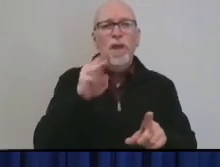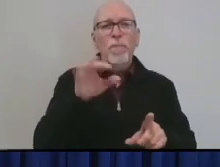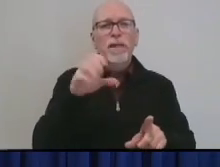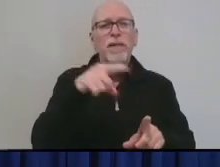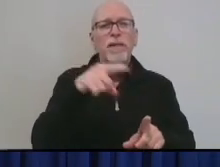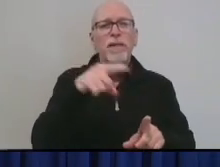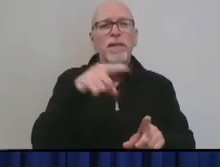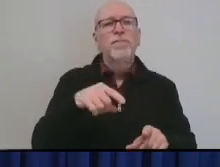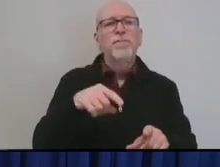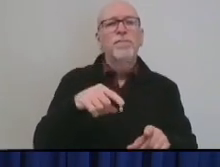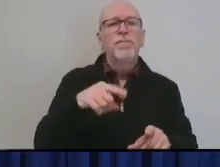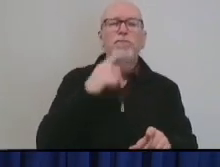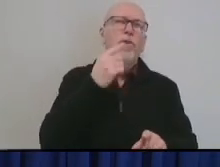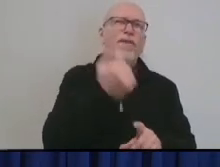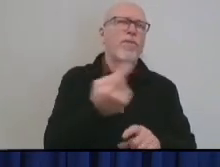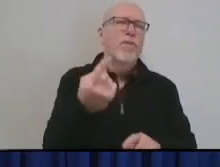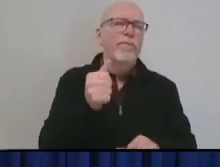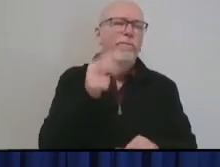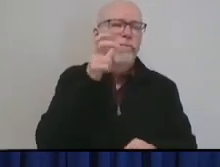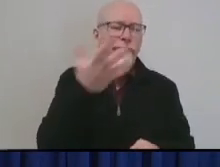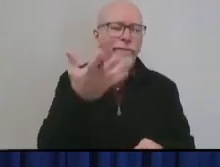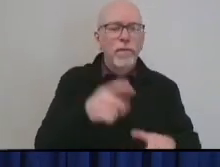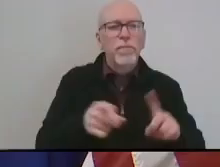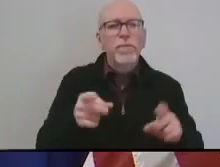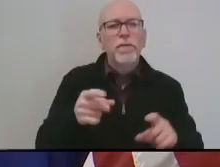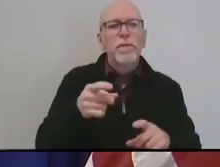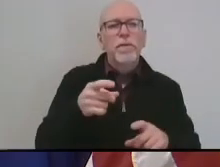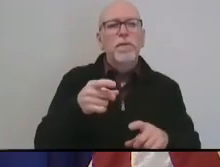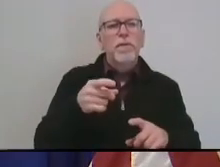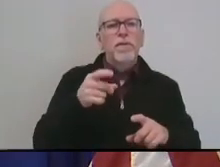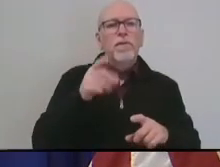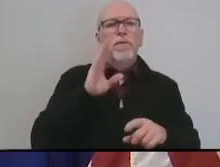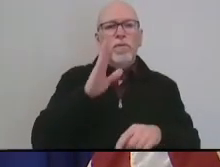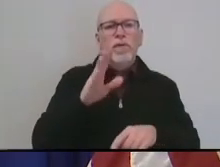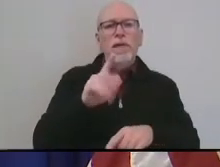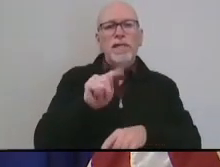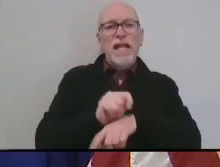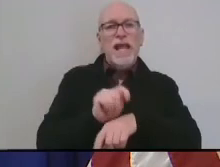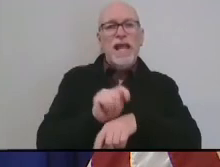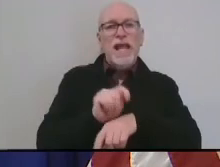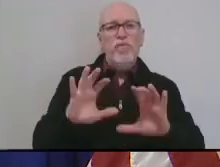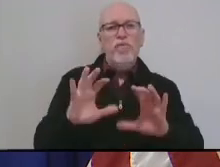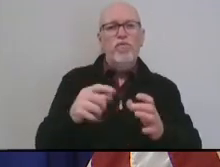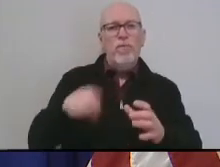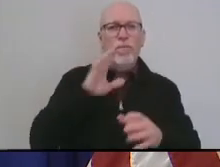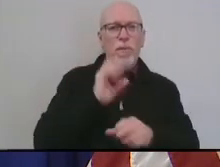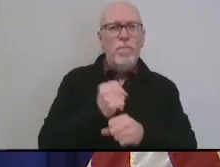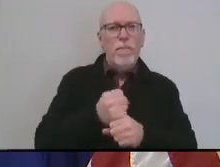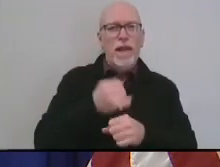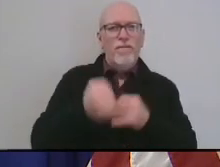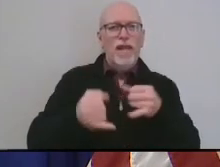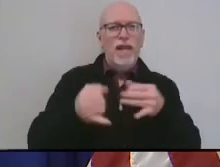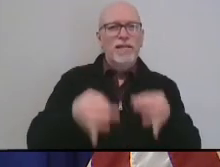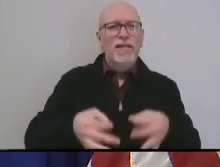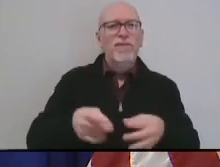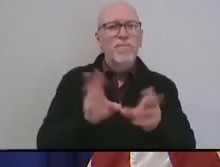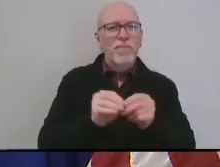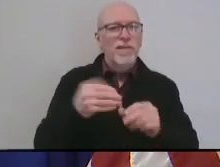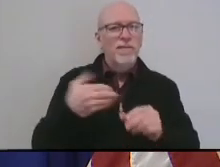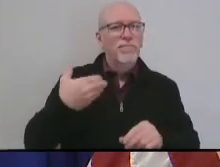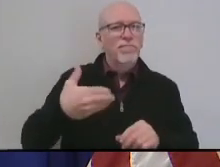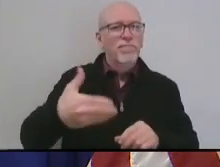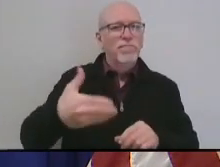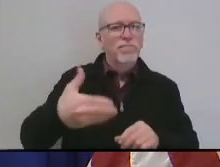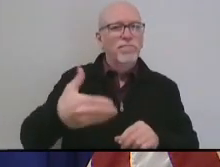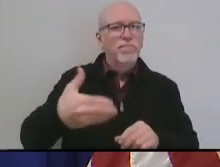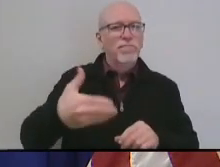anyone's, that it'll be that task force group that makes these decisions, and you're meeting regularly, but this is the